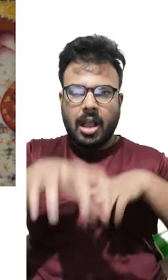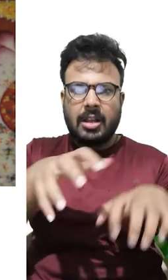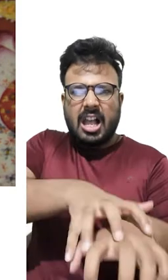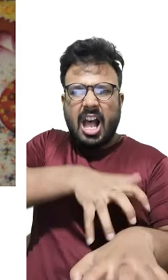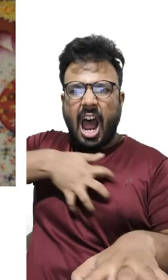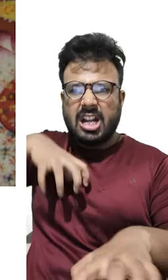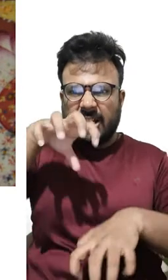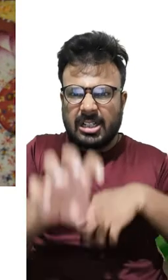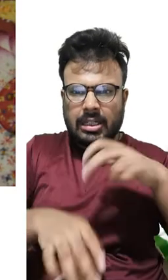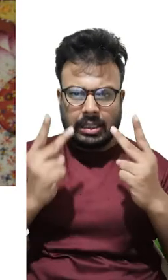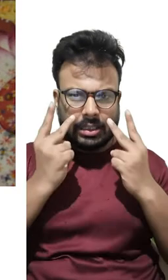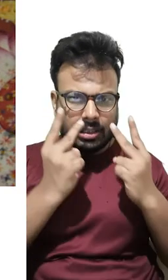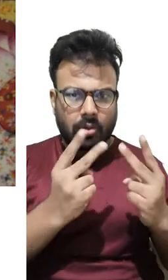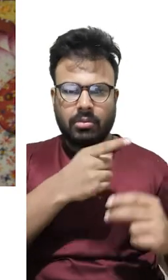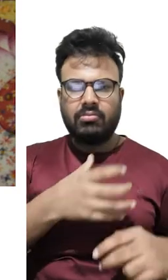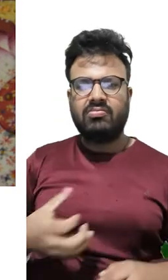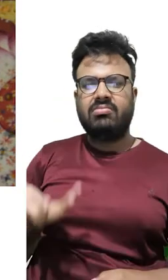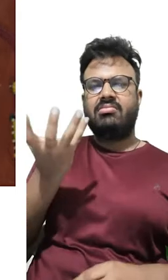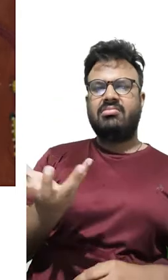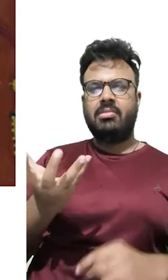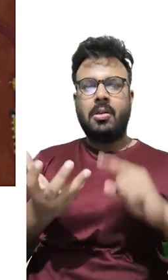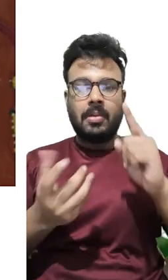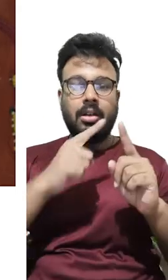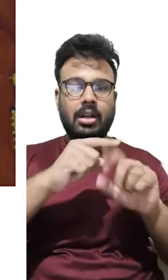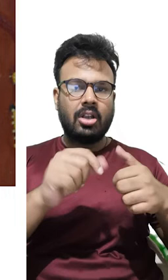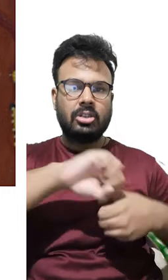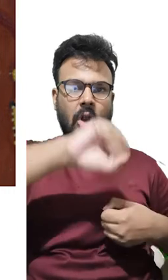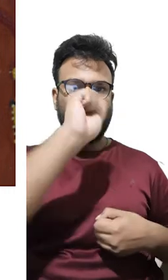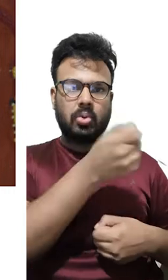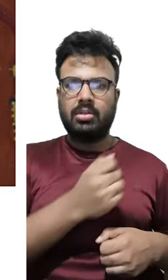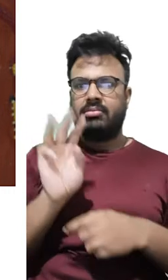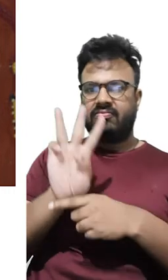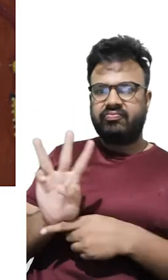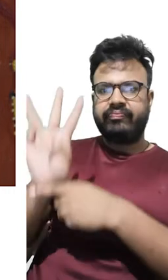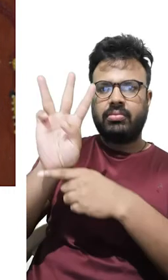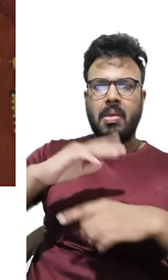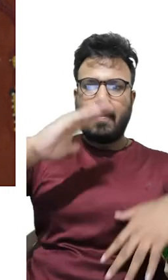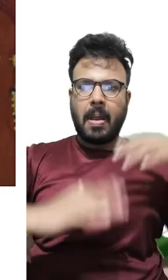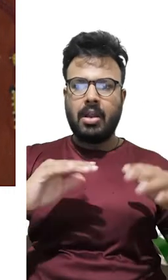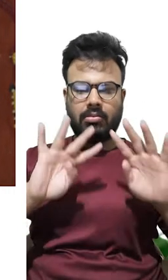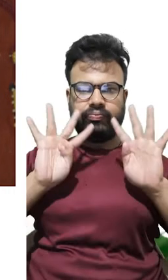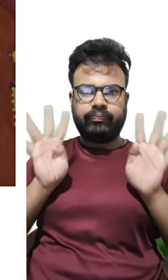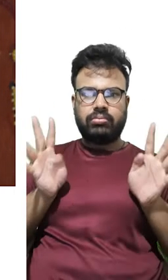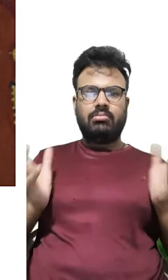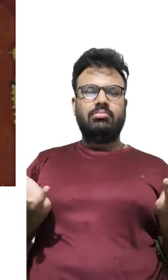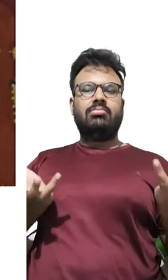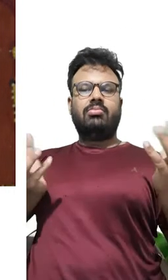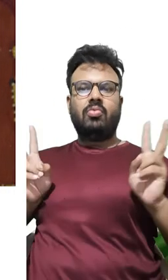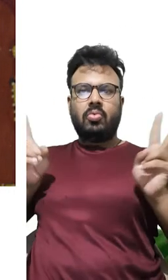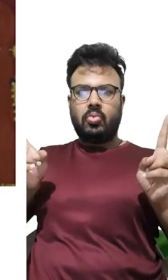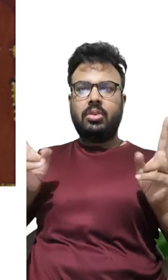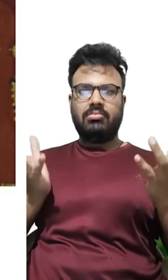clad in a pitambara or yellow dhoti. Alongside Vishnu is Shiva, in his most